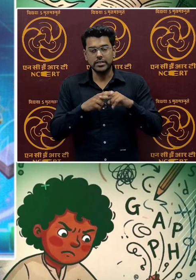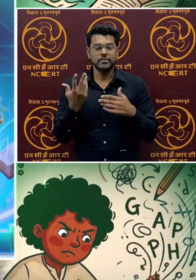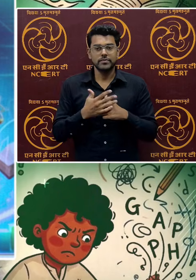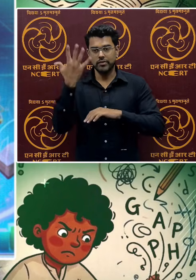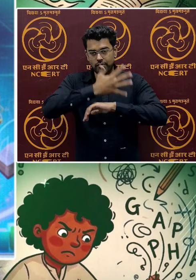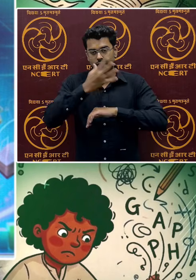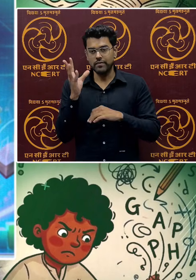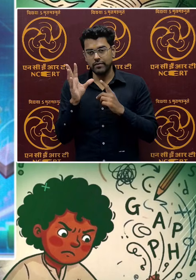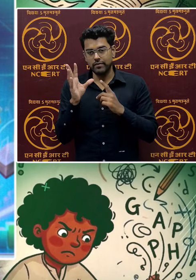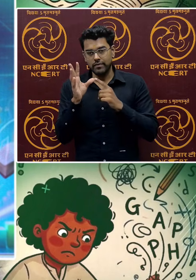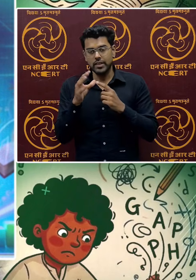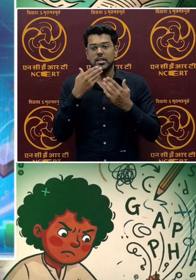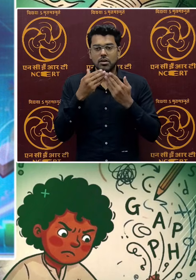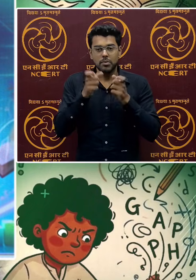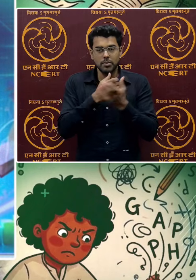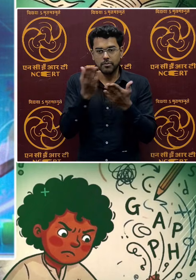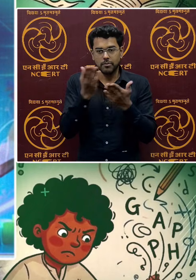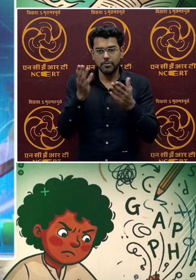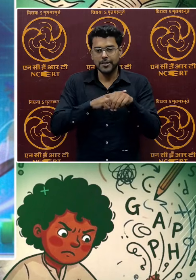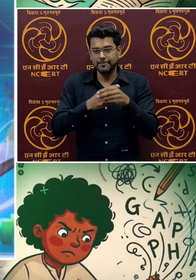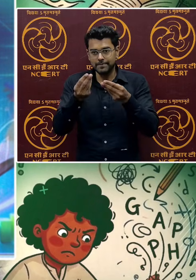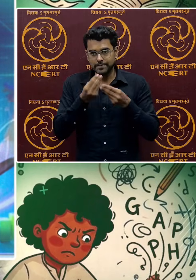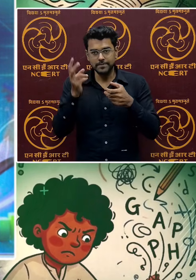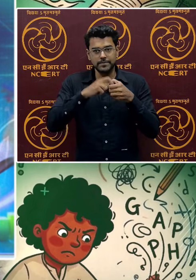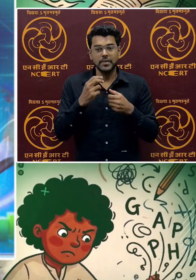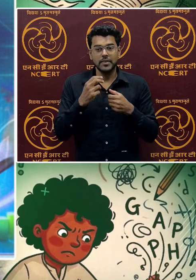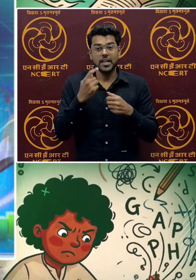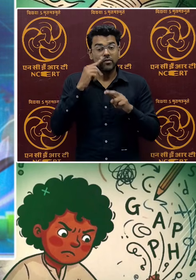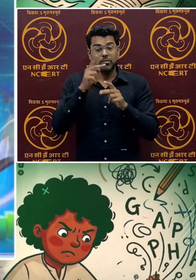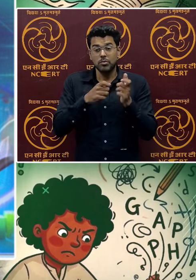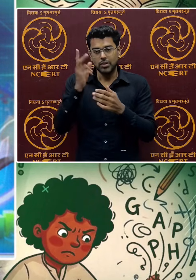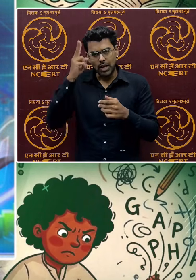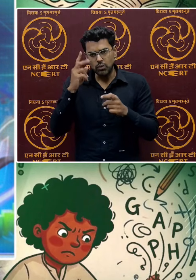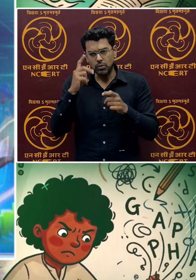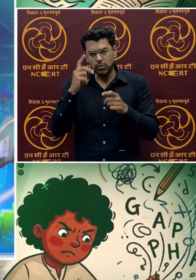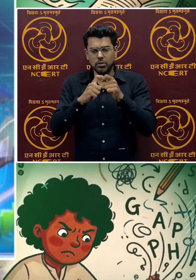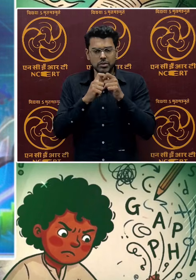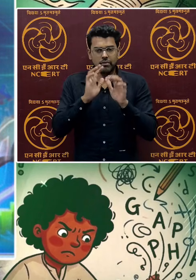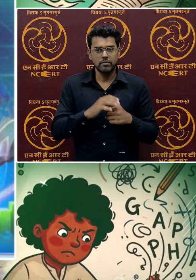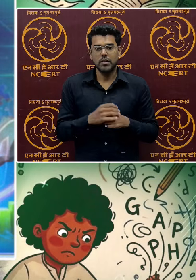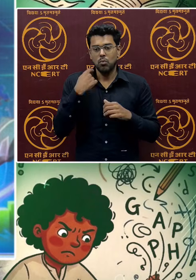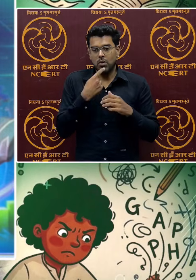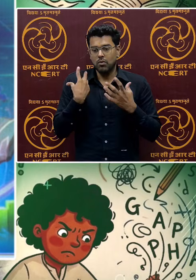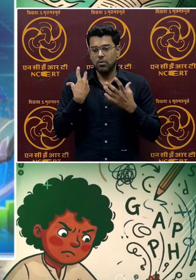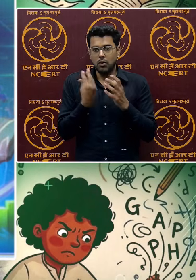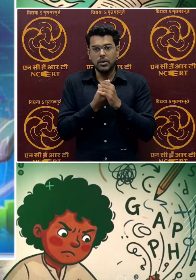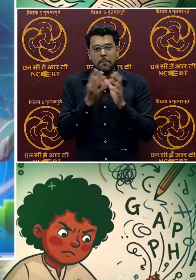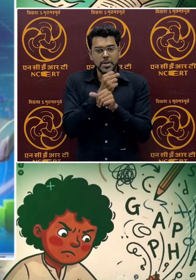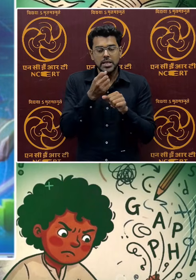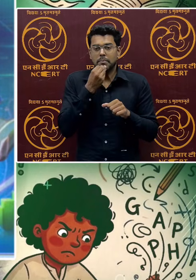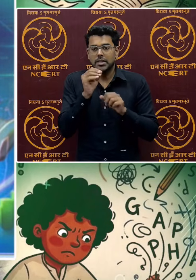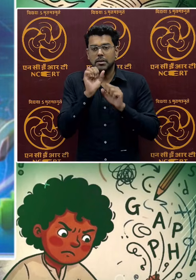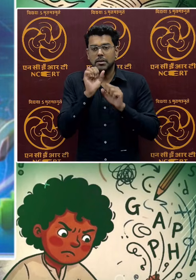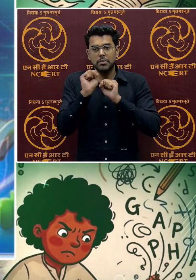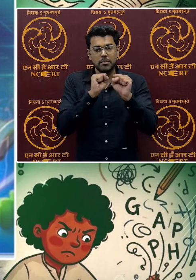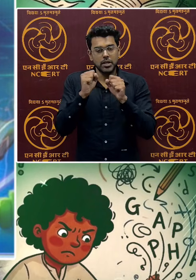Once again, we thank you for your time, for your contribution. If you have some questions on your mind that we couldn't take up, please feel free to send